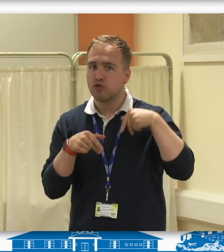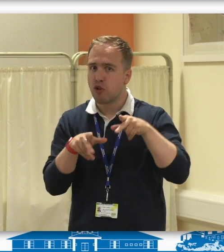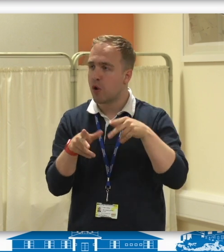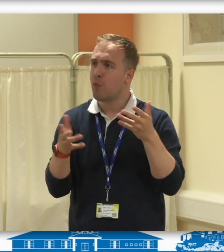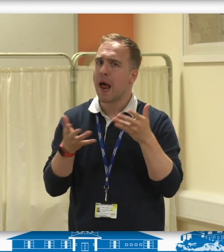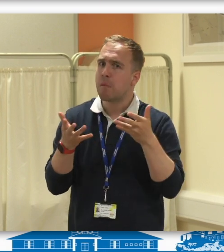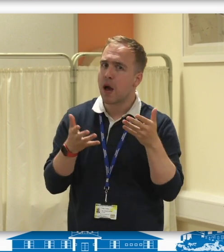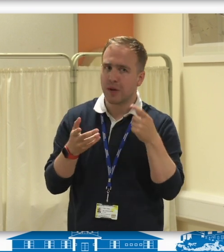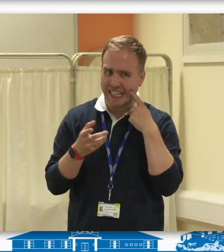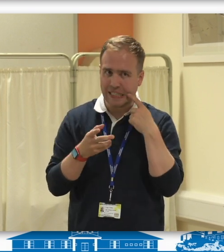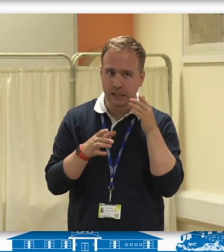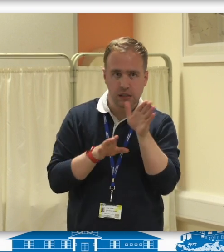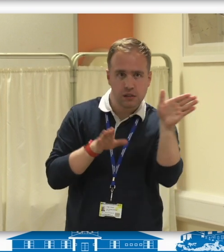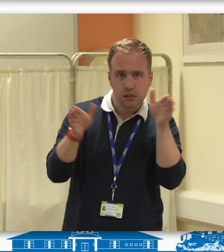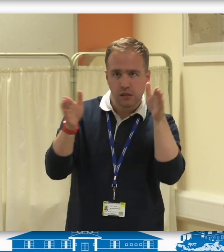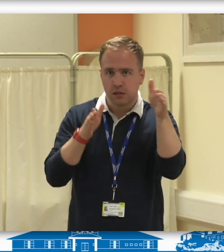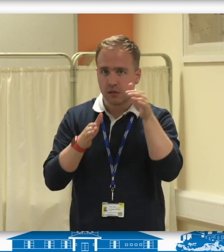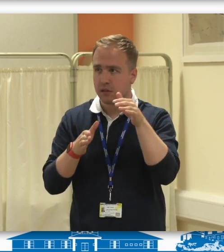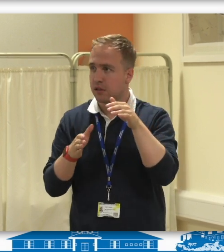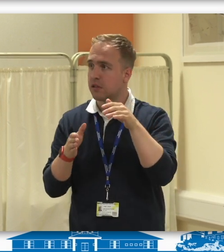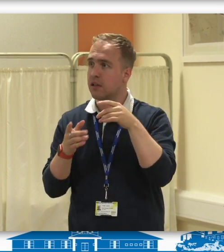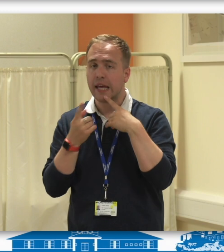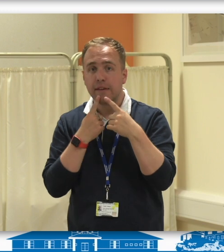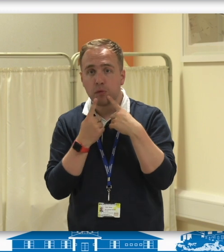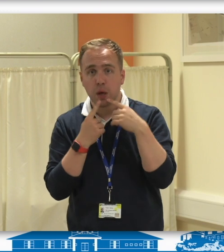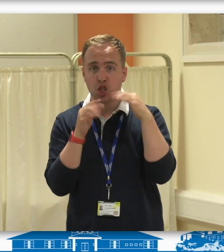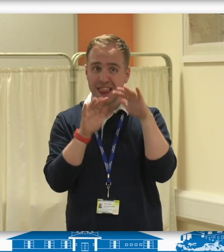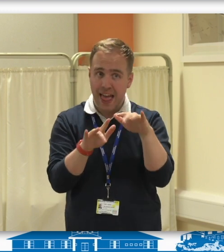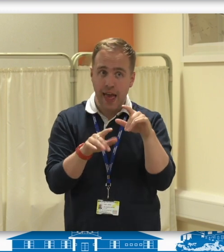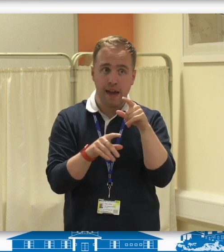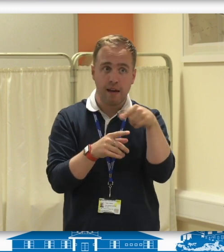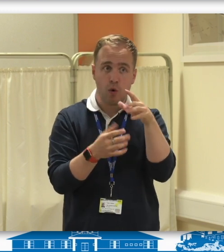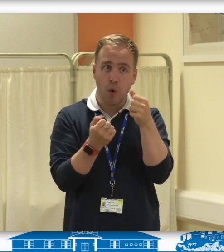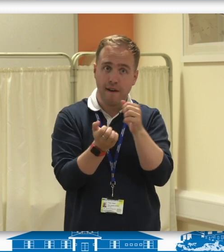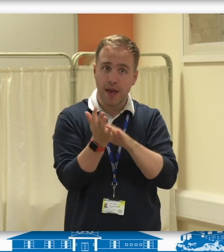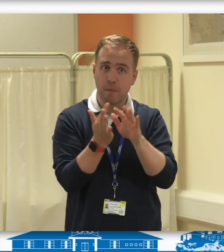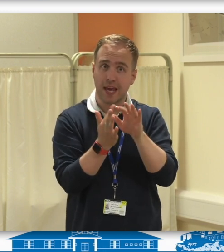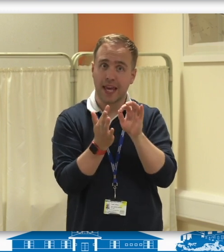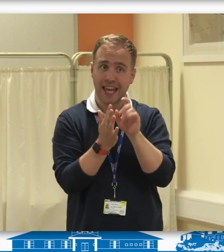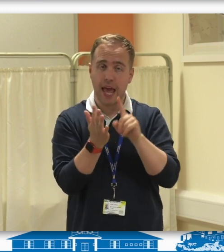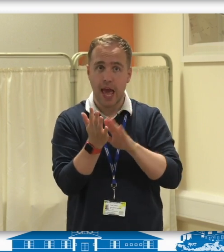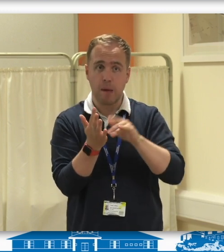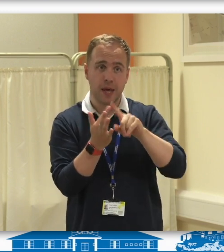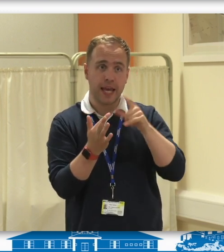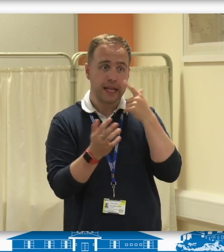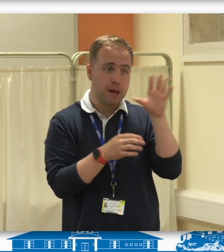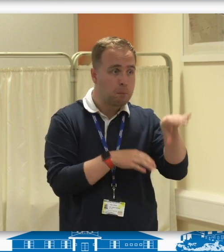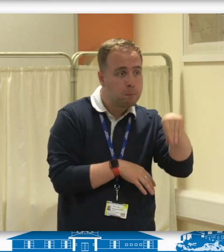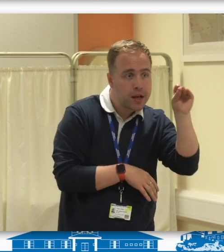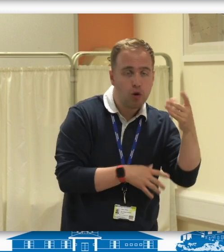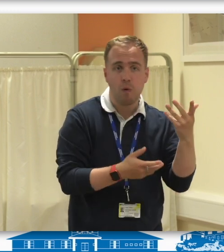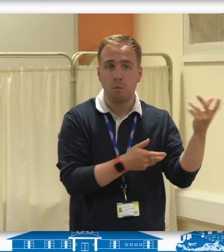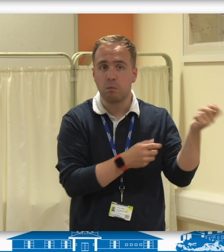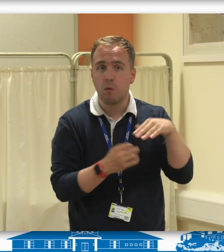it signposted to tell us? And is there information there for people with ME so they can pick up or take away or anything